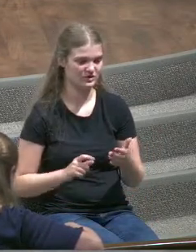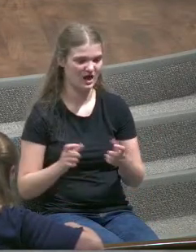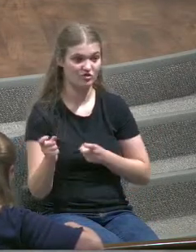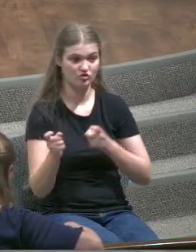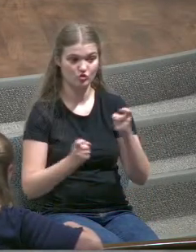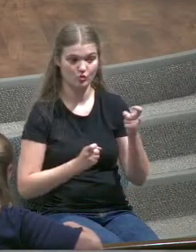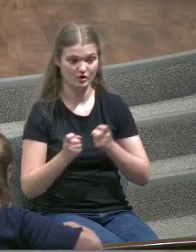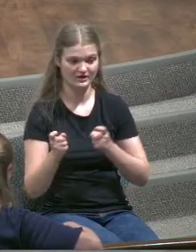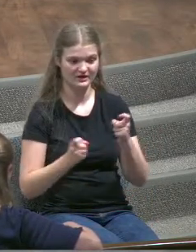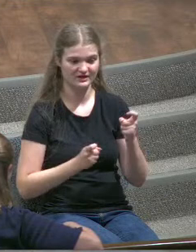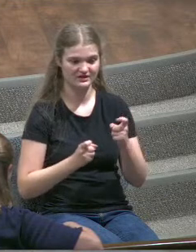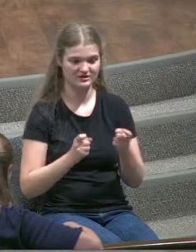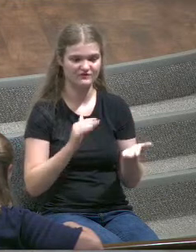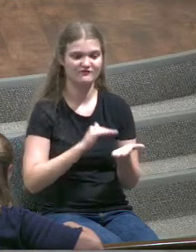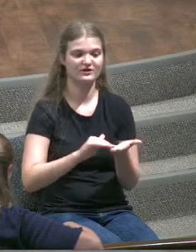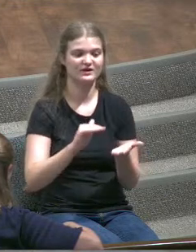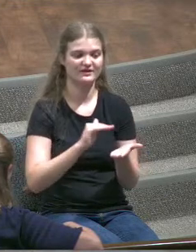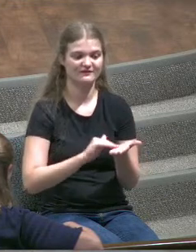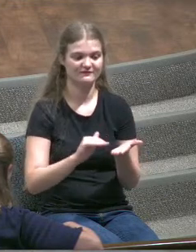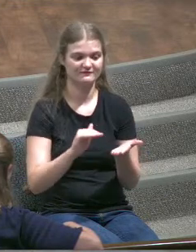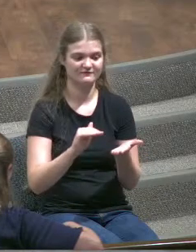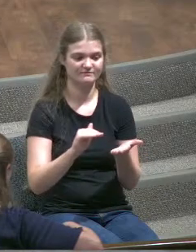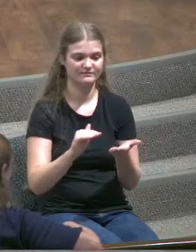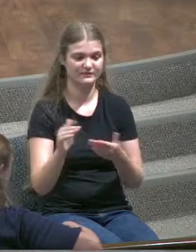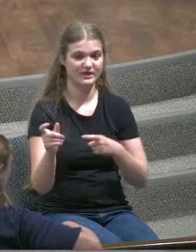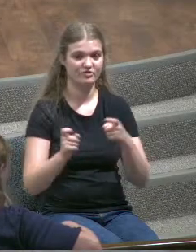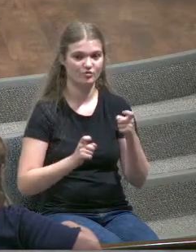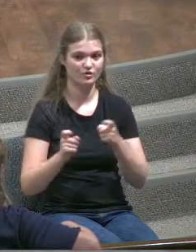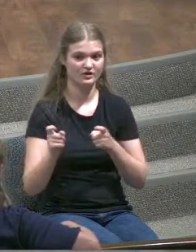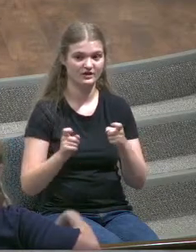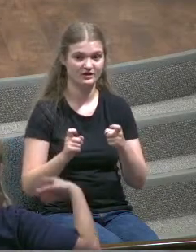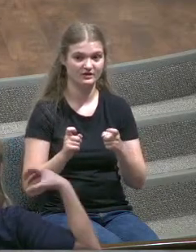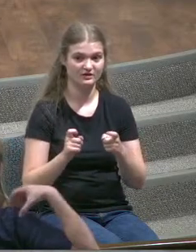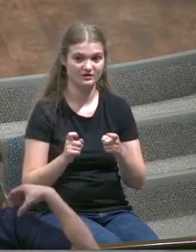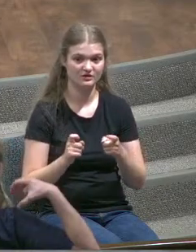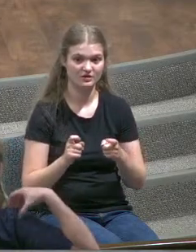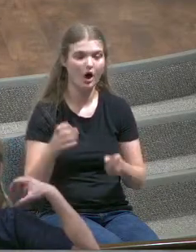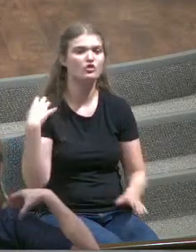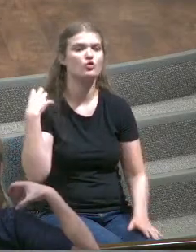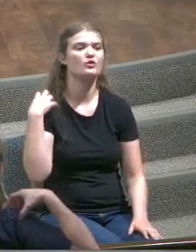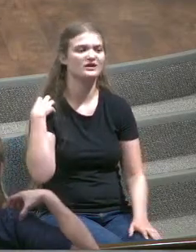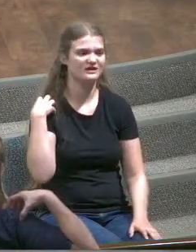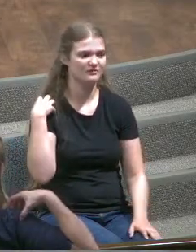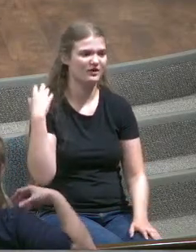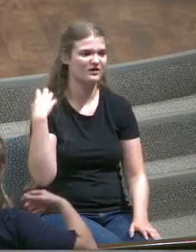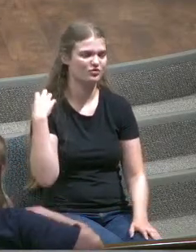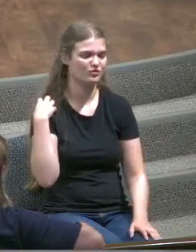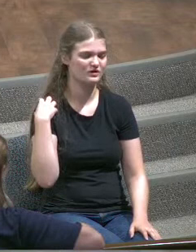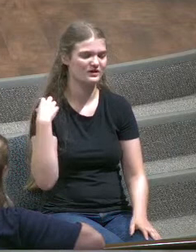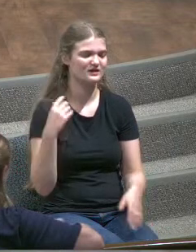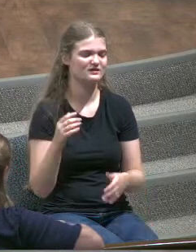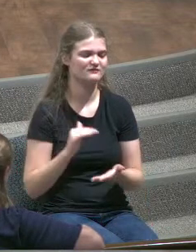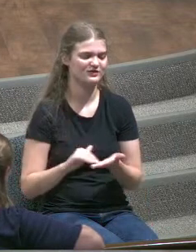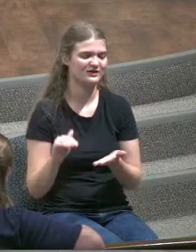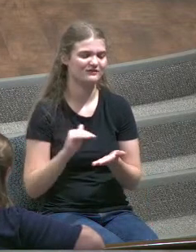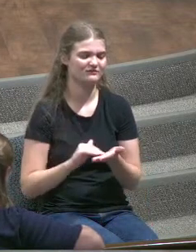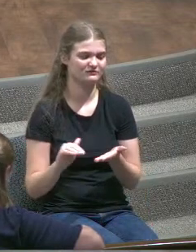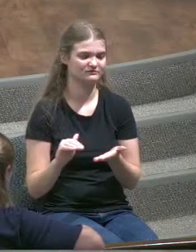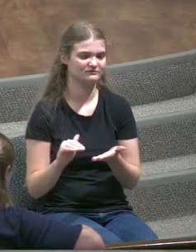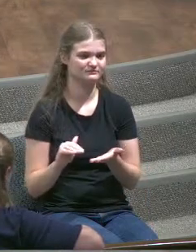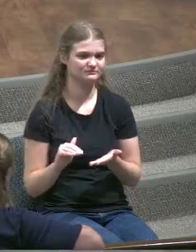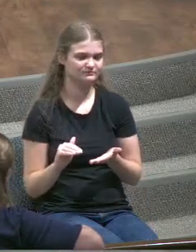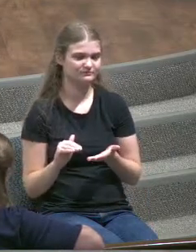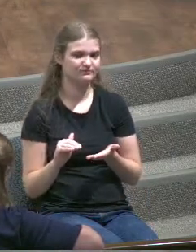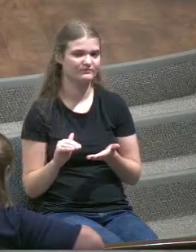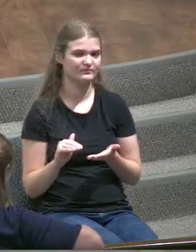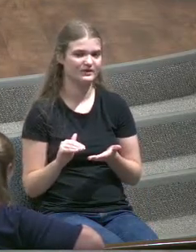authority to forgive. The authority to forgive. Now, I'm skipping over a little bit. And the reason why I'm